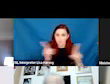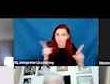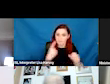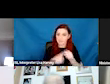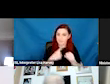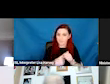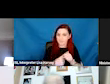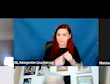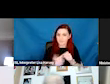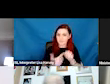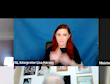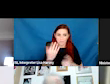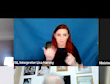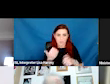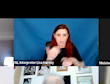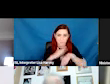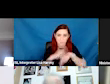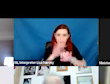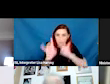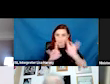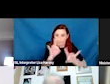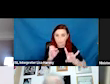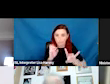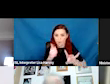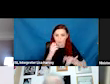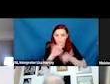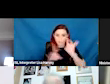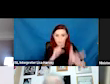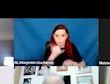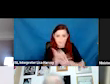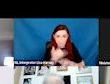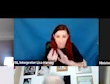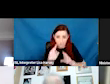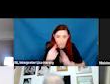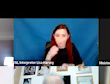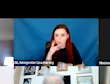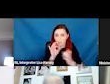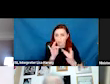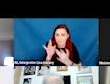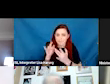had other questions we didn't get a chance to. And as Elizabeth is